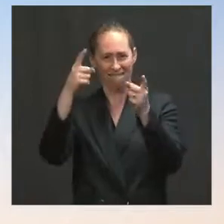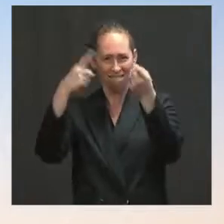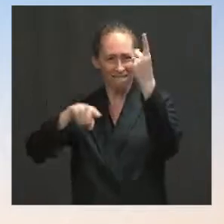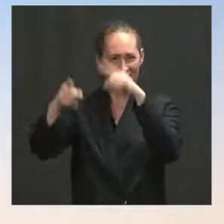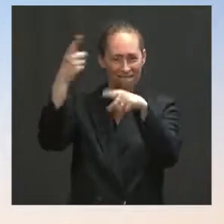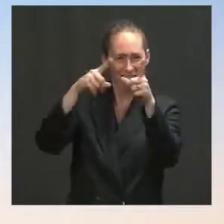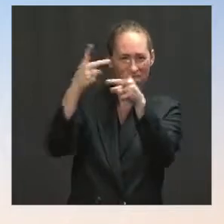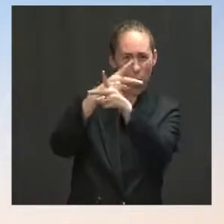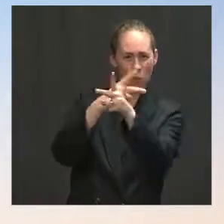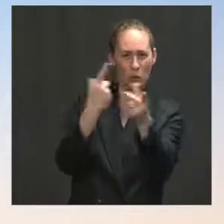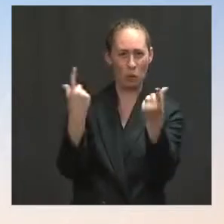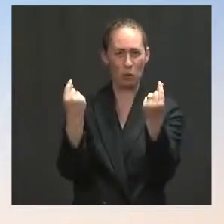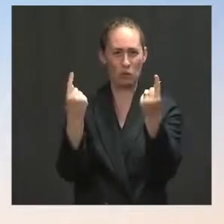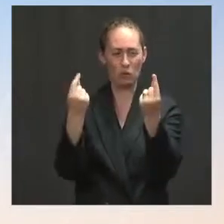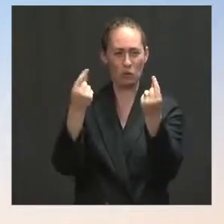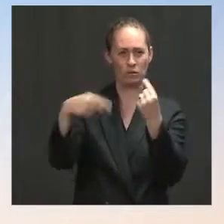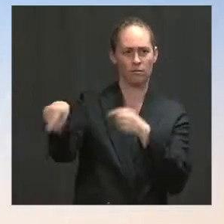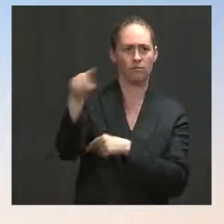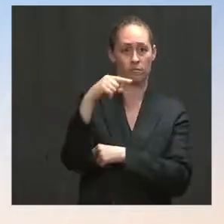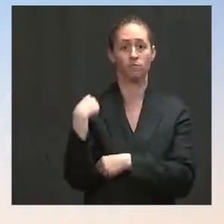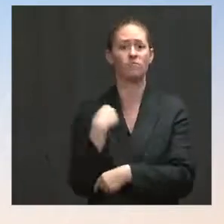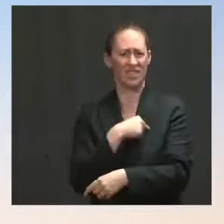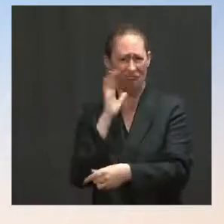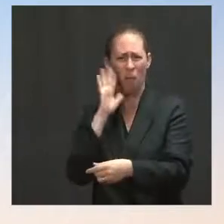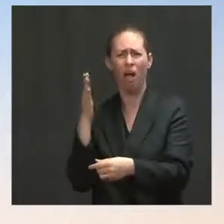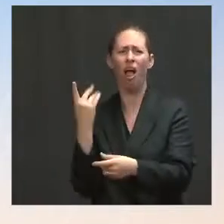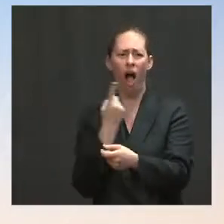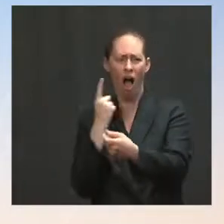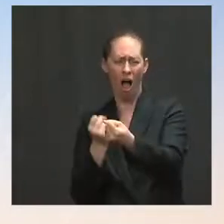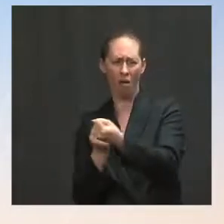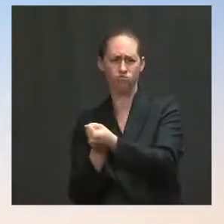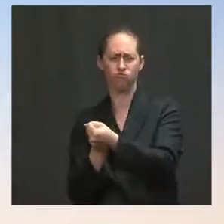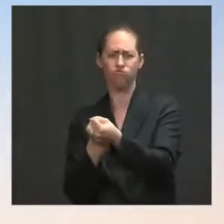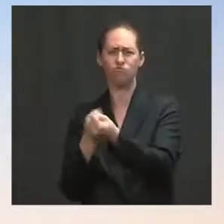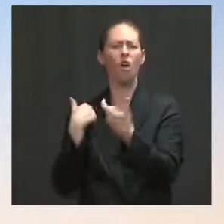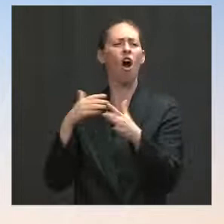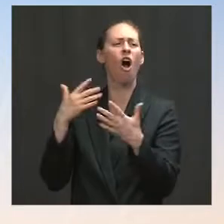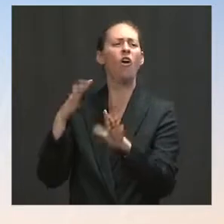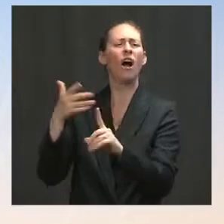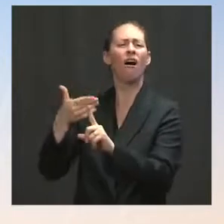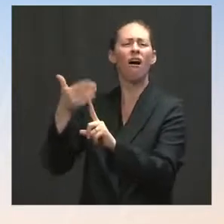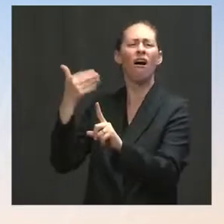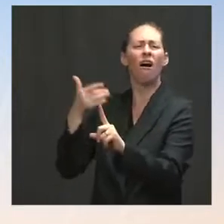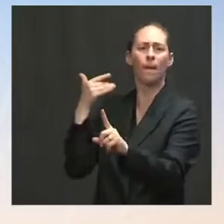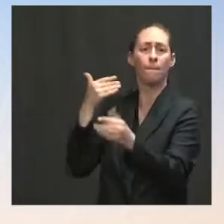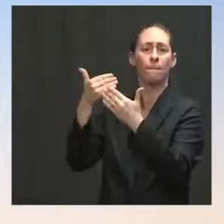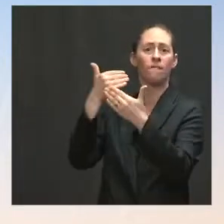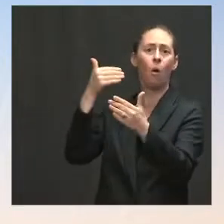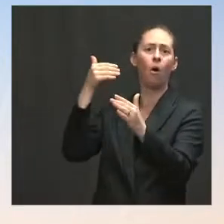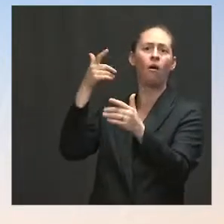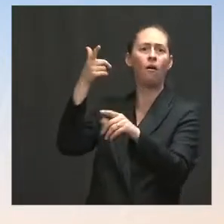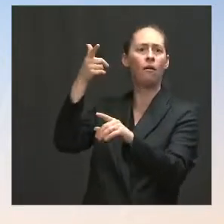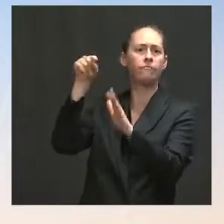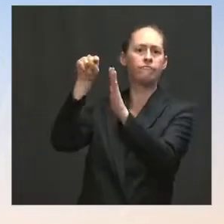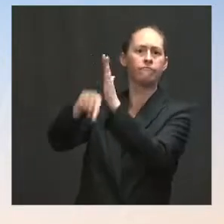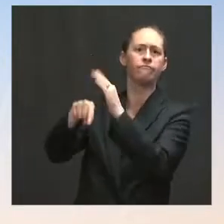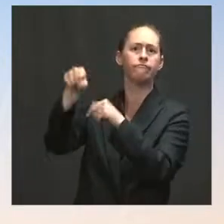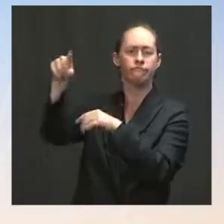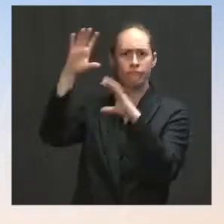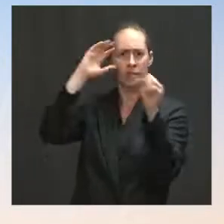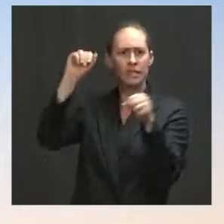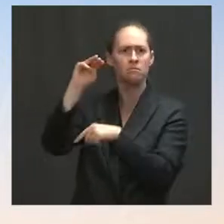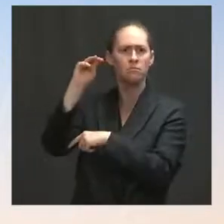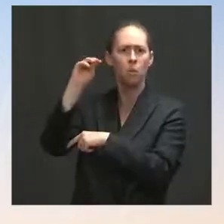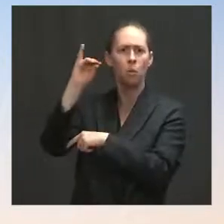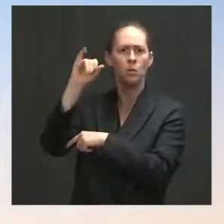will remain deeply engaged, as we have been for months prior to the assassination, with individuals in Haiti to